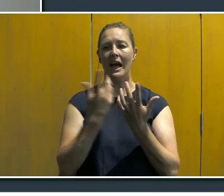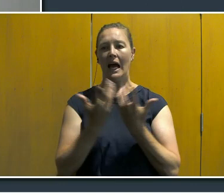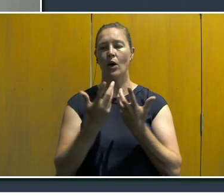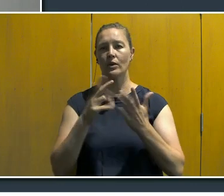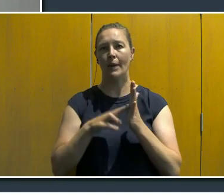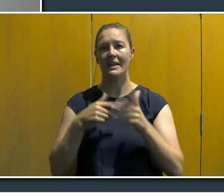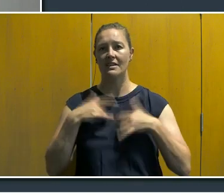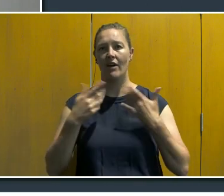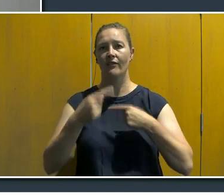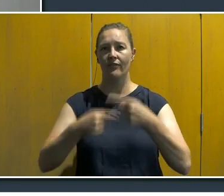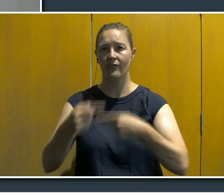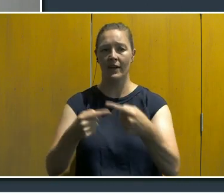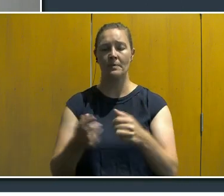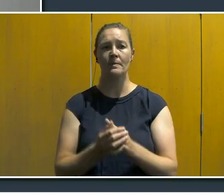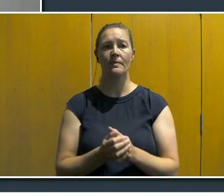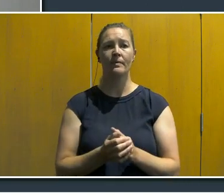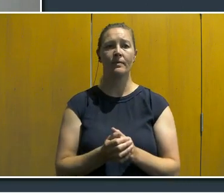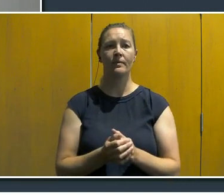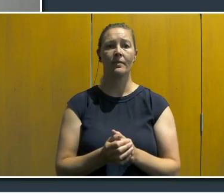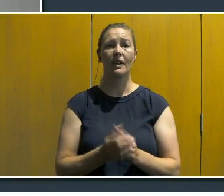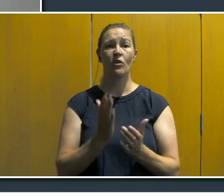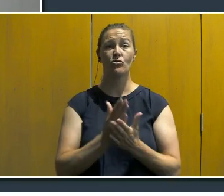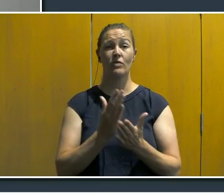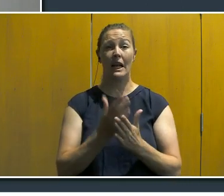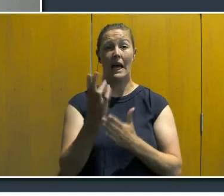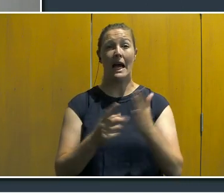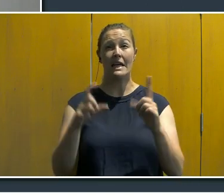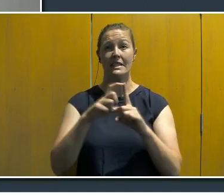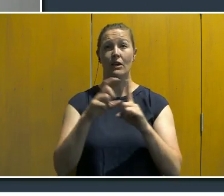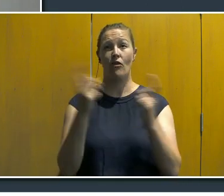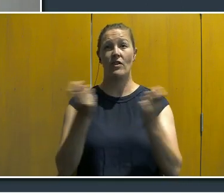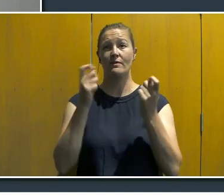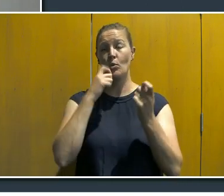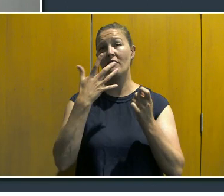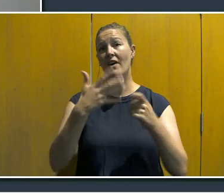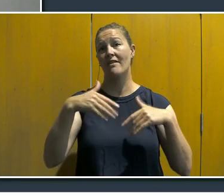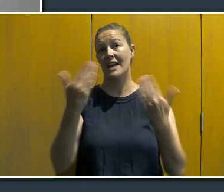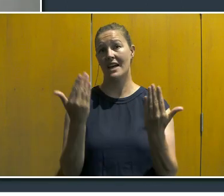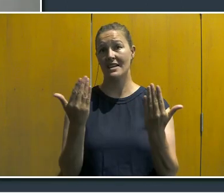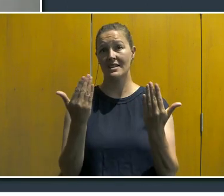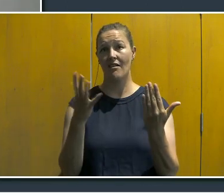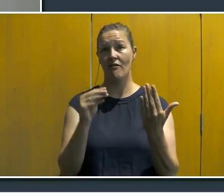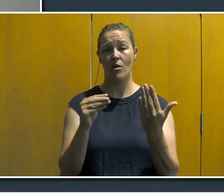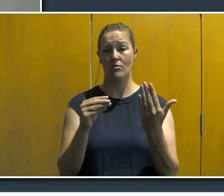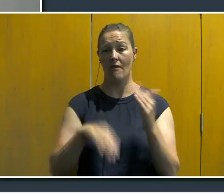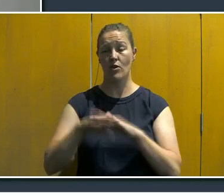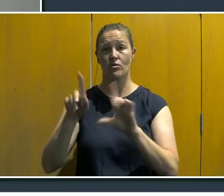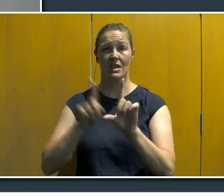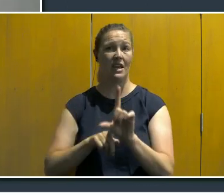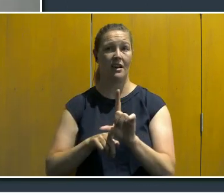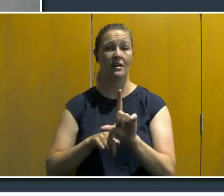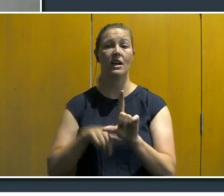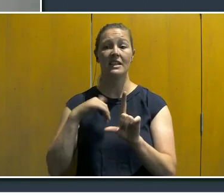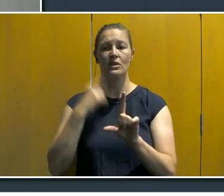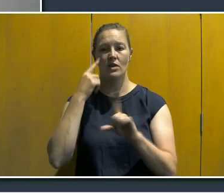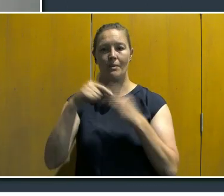At the most, Art Deco in the future will be 5 days out of your 365-day year. There's 360 other days where you have got